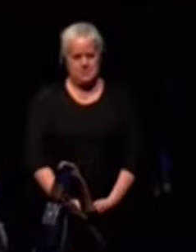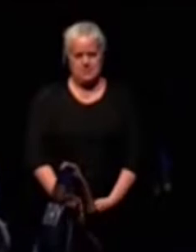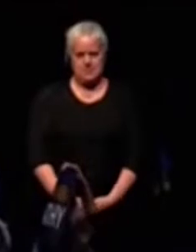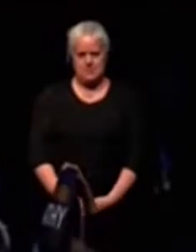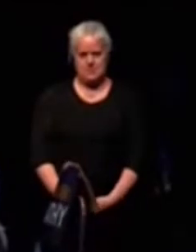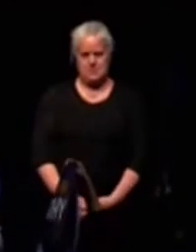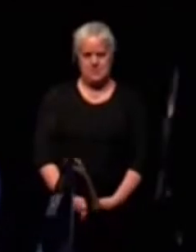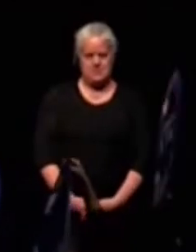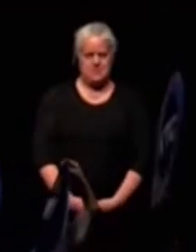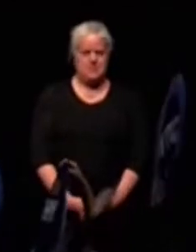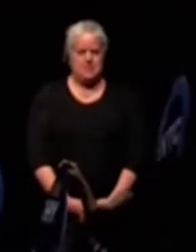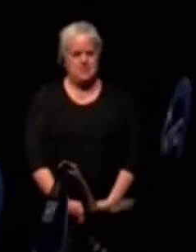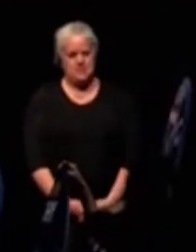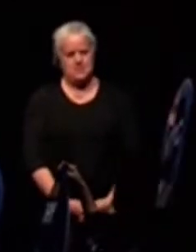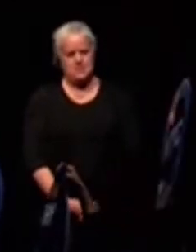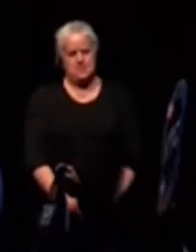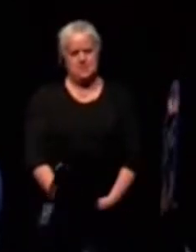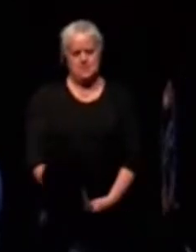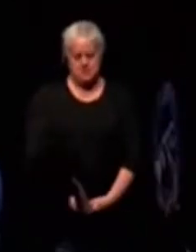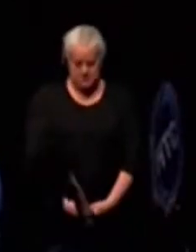All right.